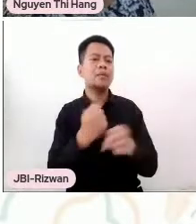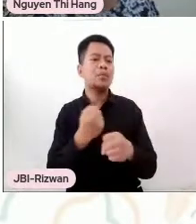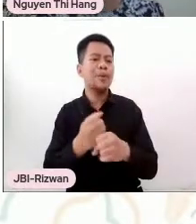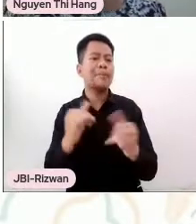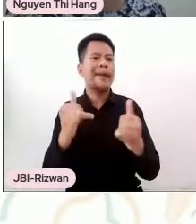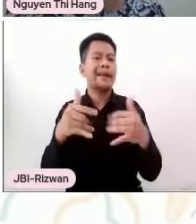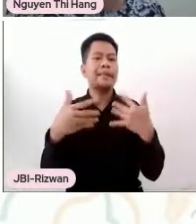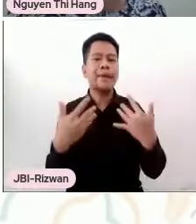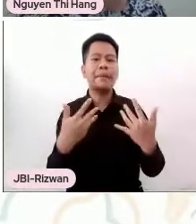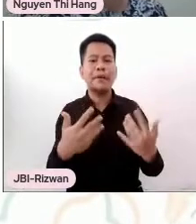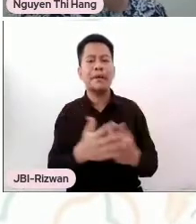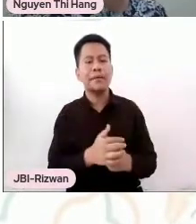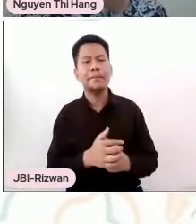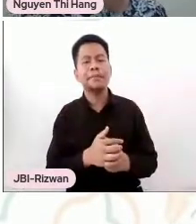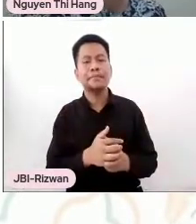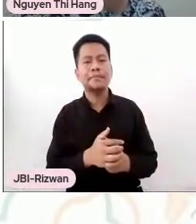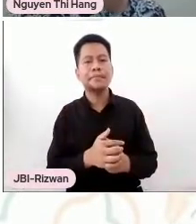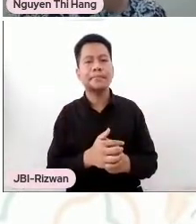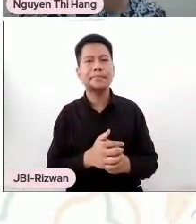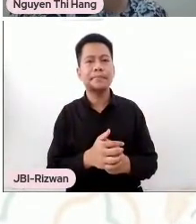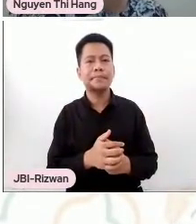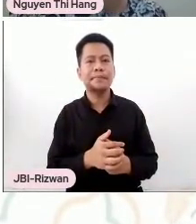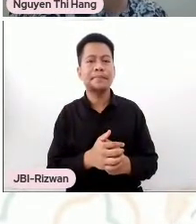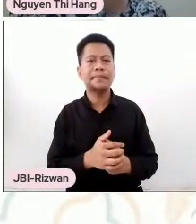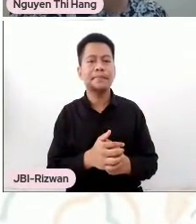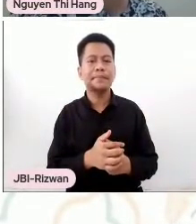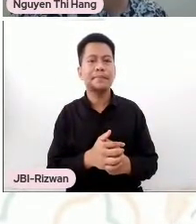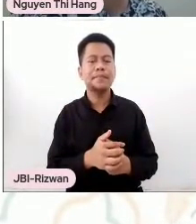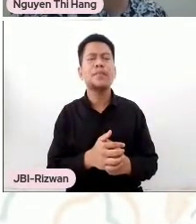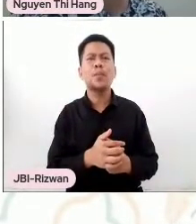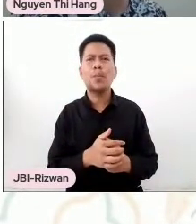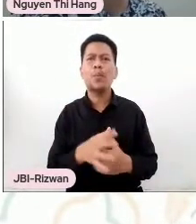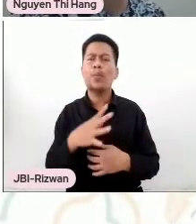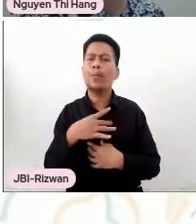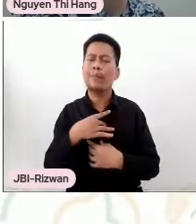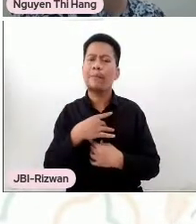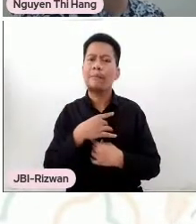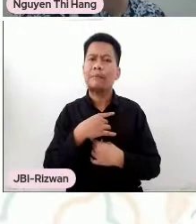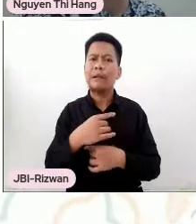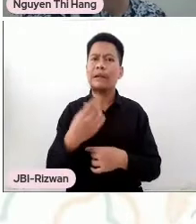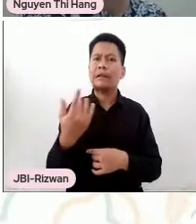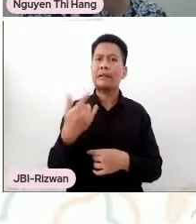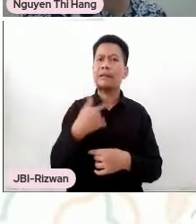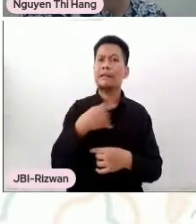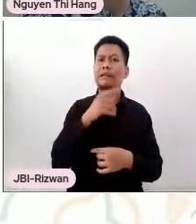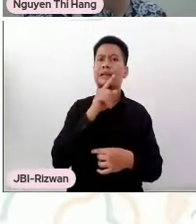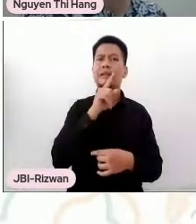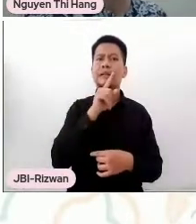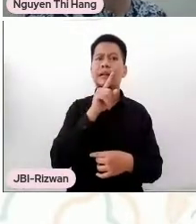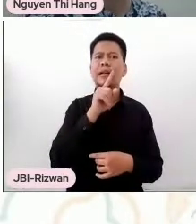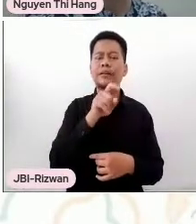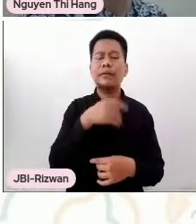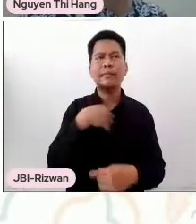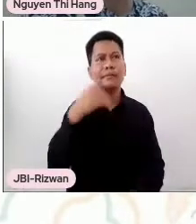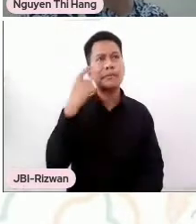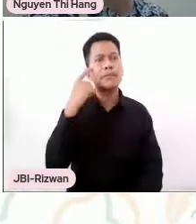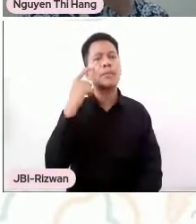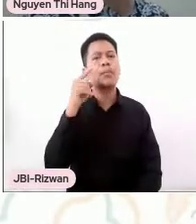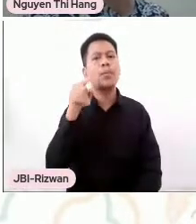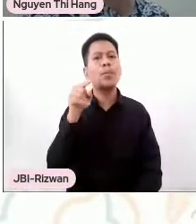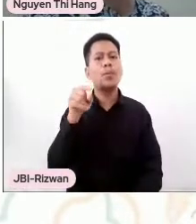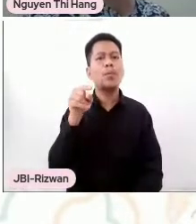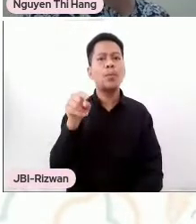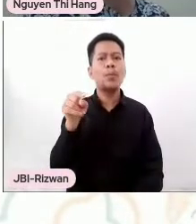child. Okay, ini menarik sekali ya. Tadi saya tanya berapa, saya menduga di senternya di